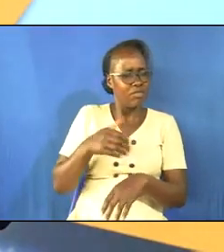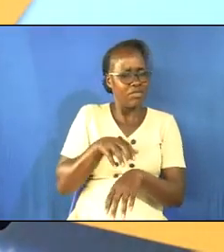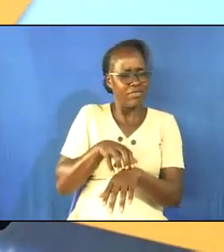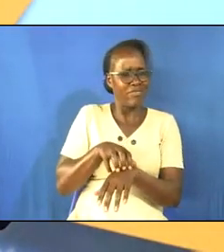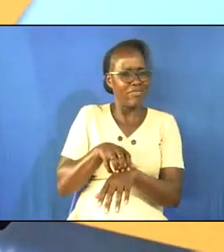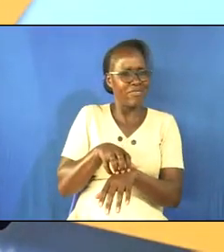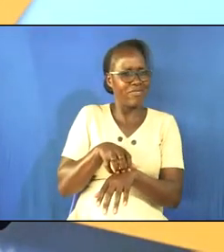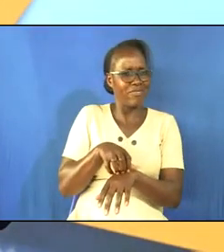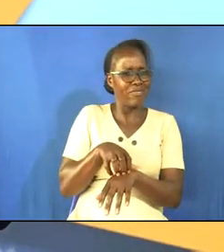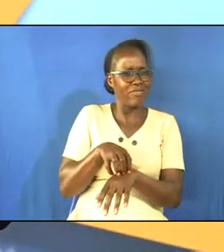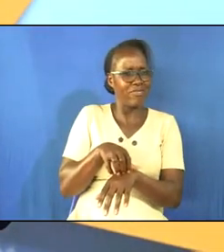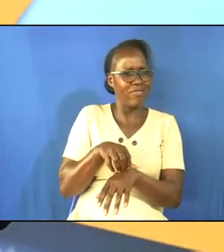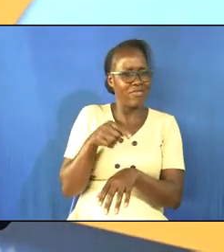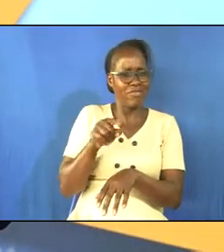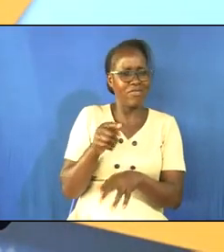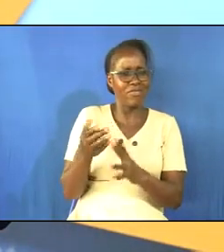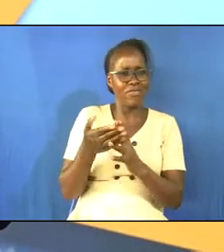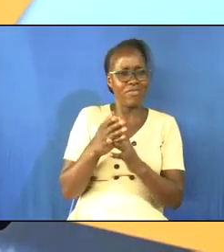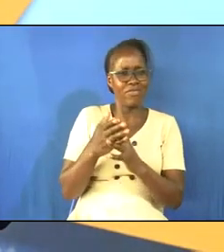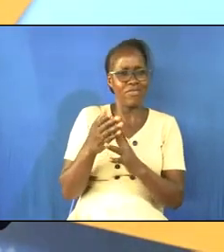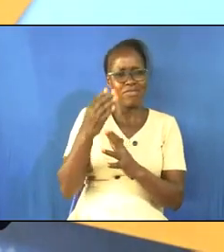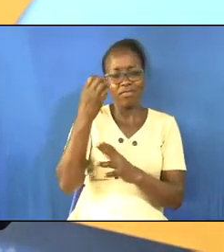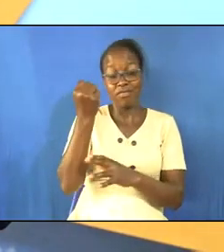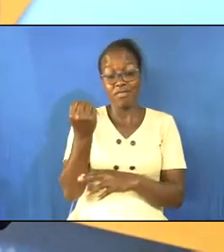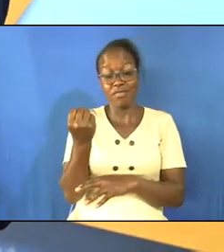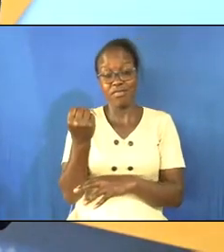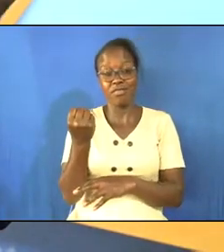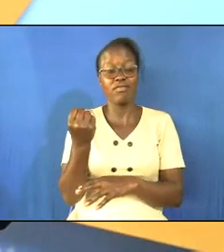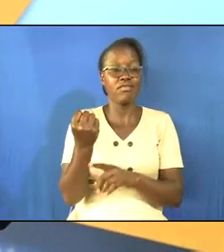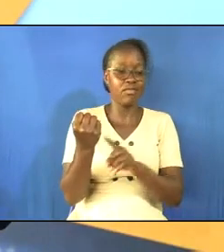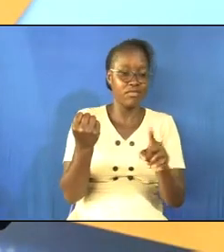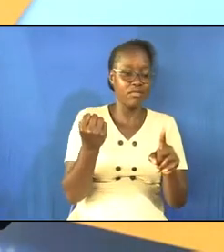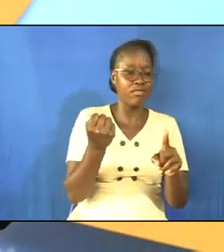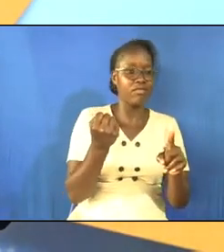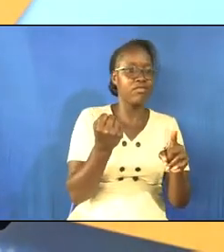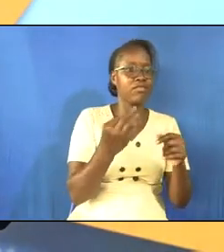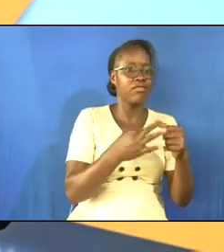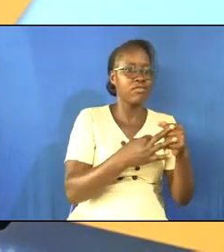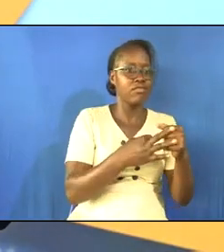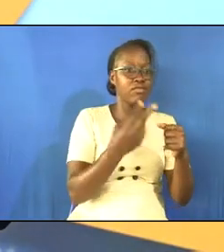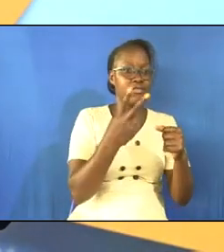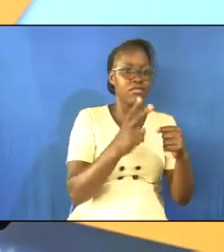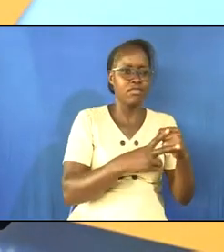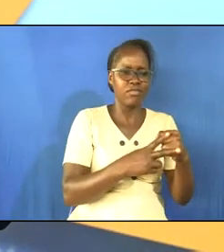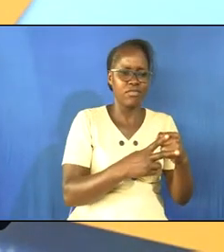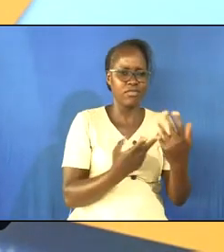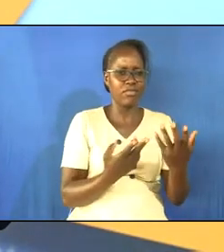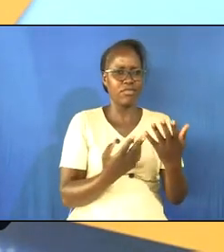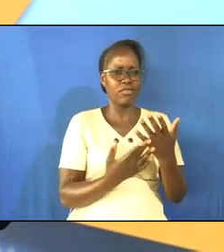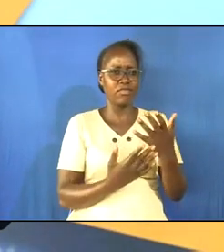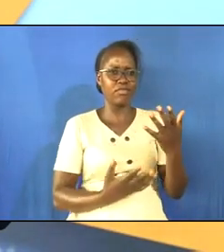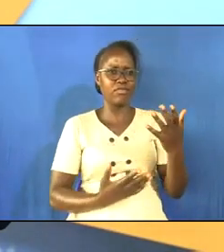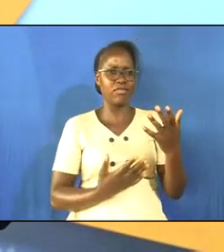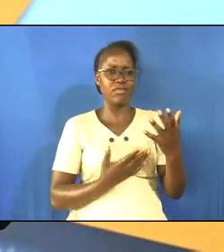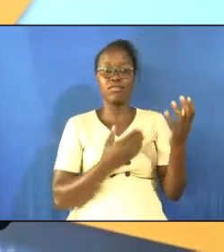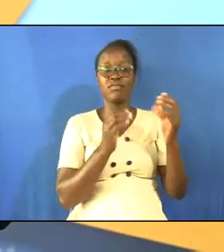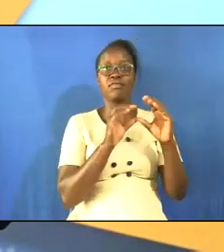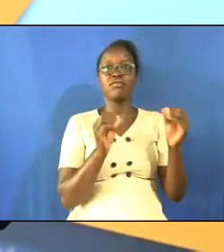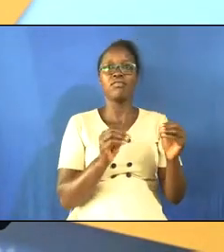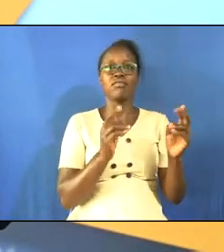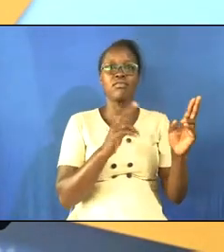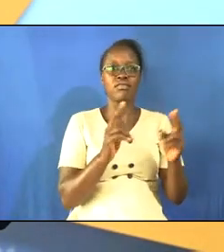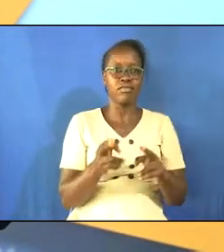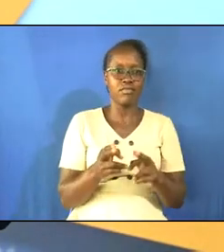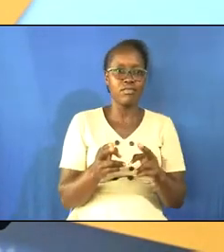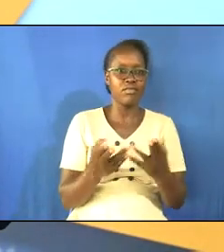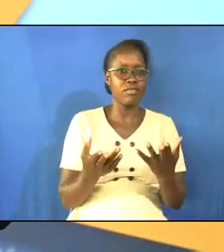about day 5. So between day 5 of your cycle and day 28, you are not expecting to see any bleeding or spotting. So that is